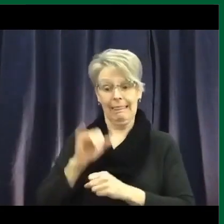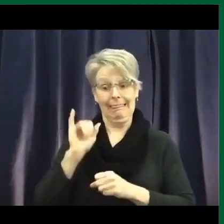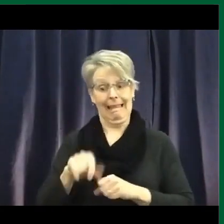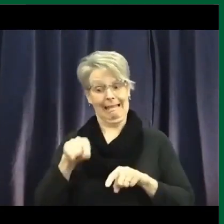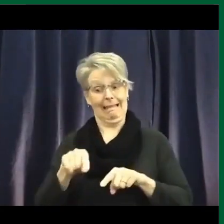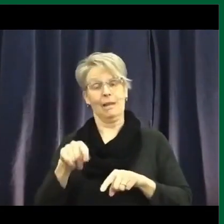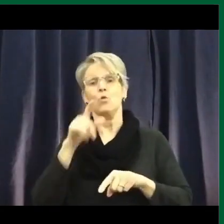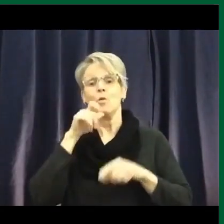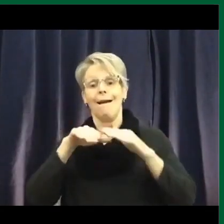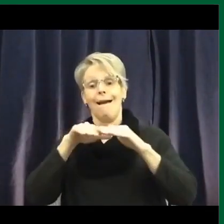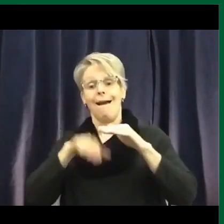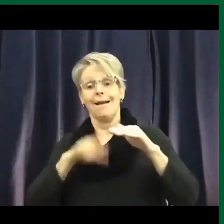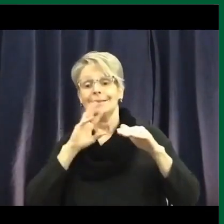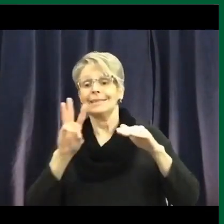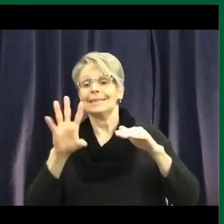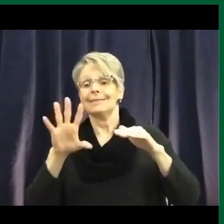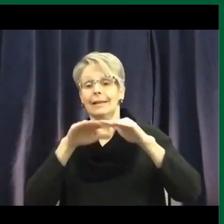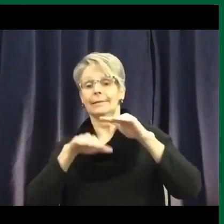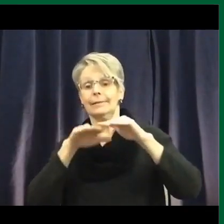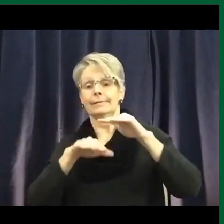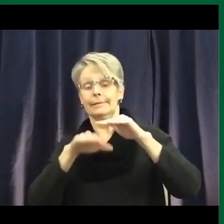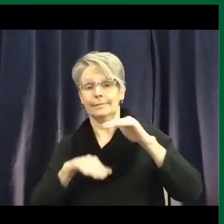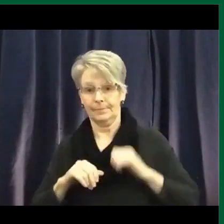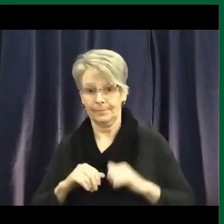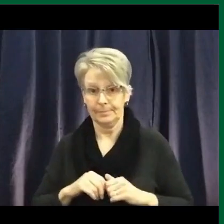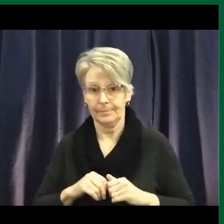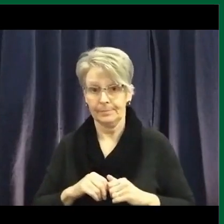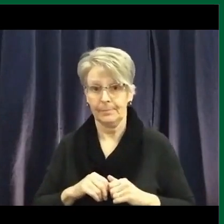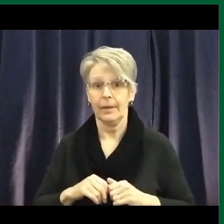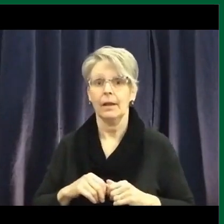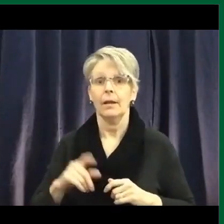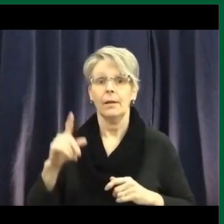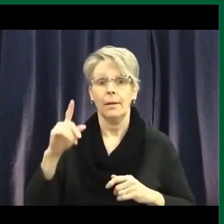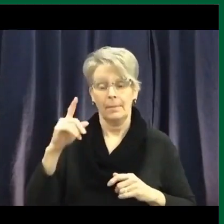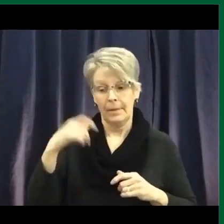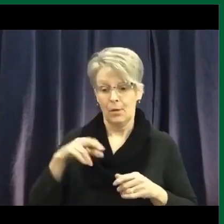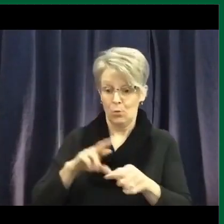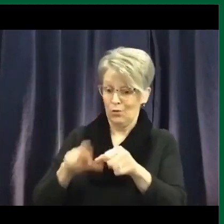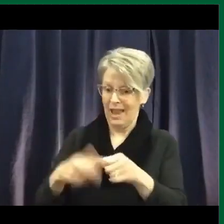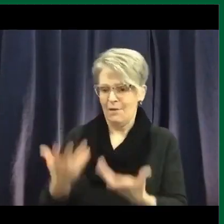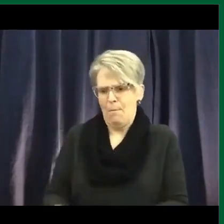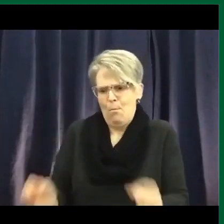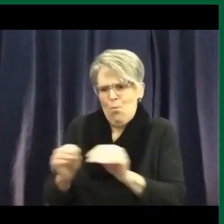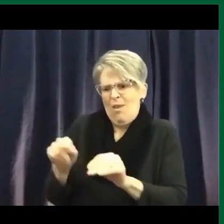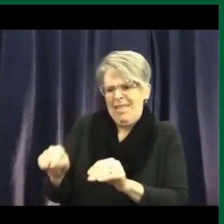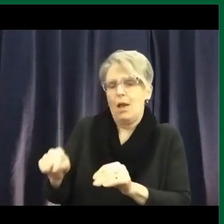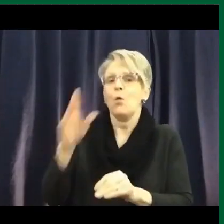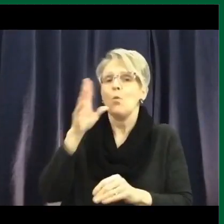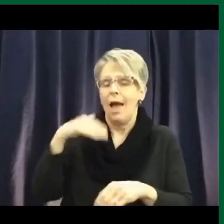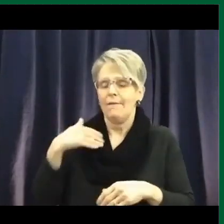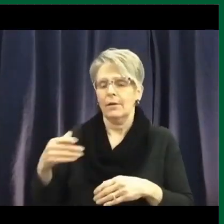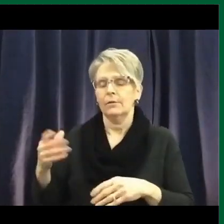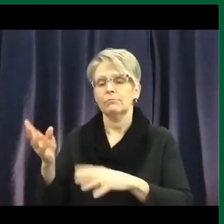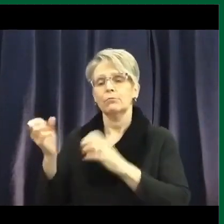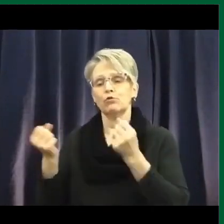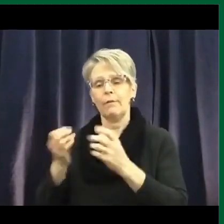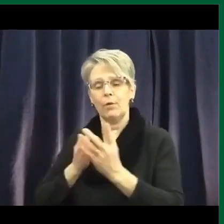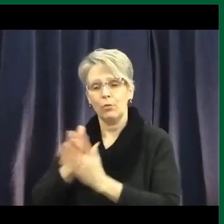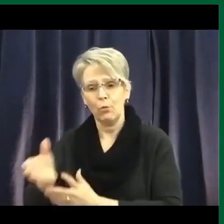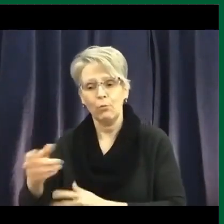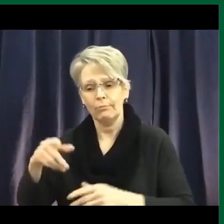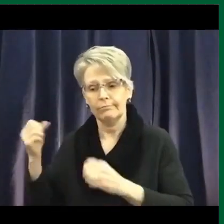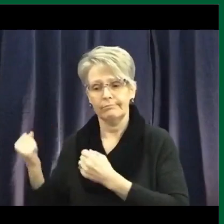age of 65. Because of the higher case numbers that we have in Regina, we will be opening up the drive-through location in Regina for